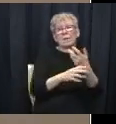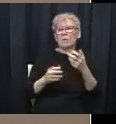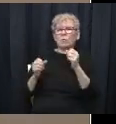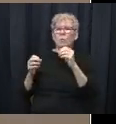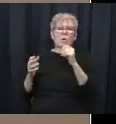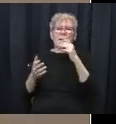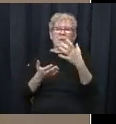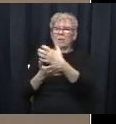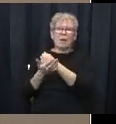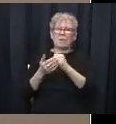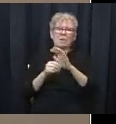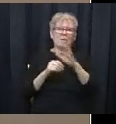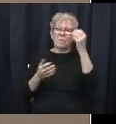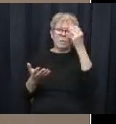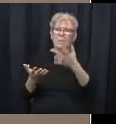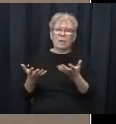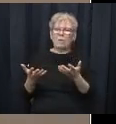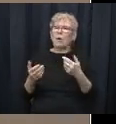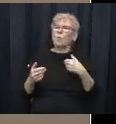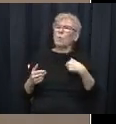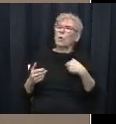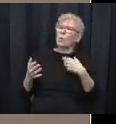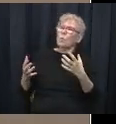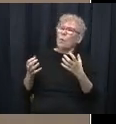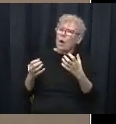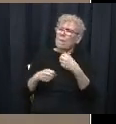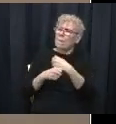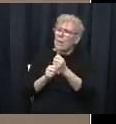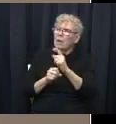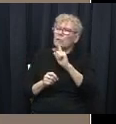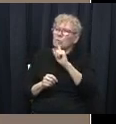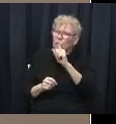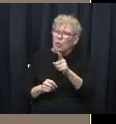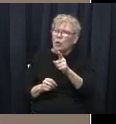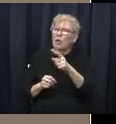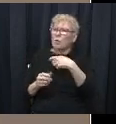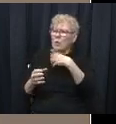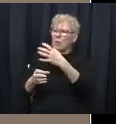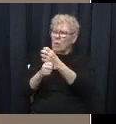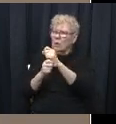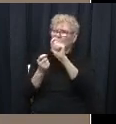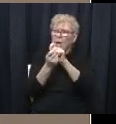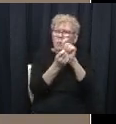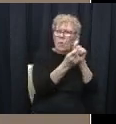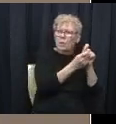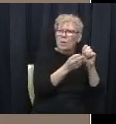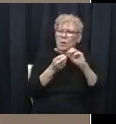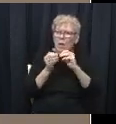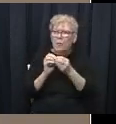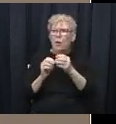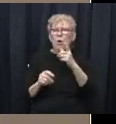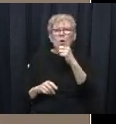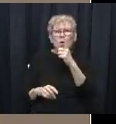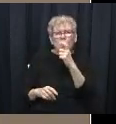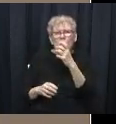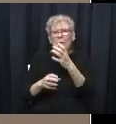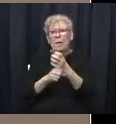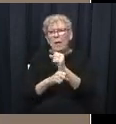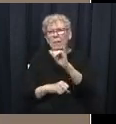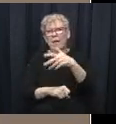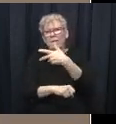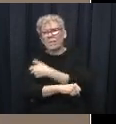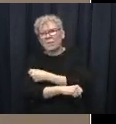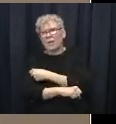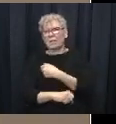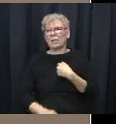fully capture and count who's getting vaccinated, so we are confident in the data. Beyond that,